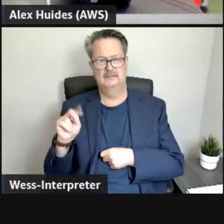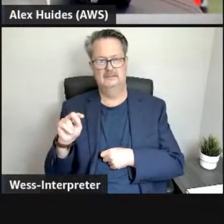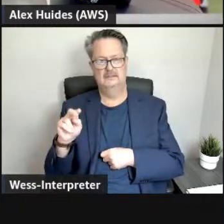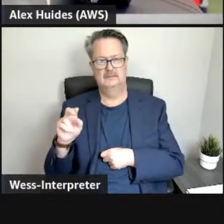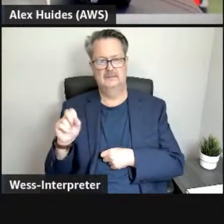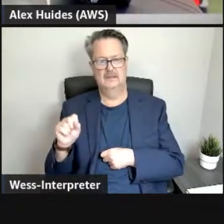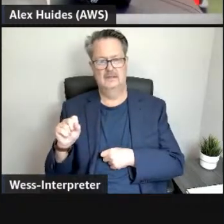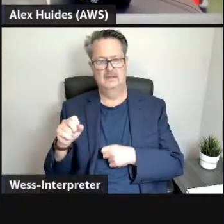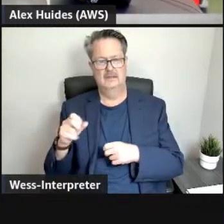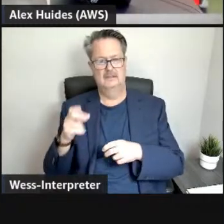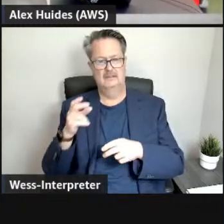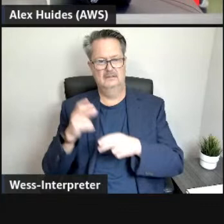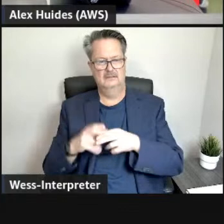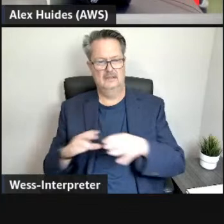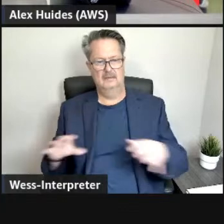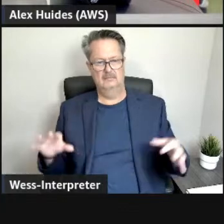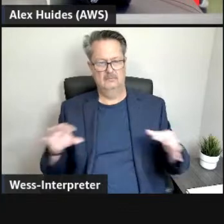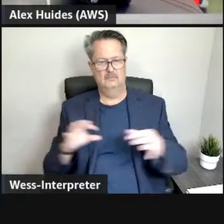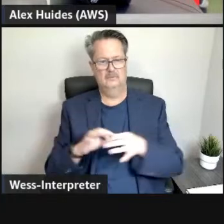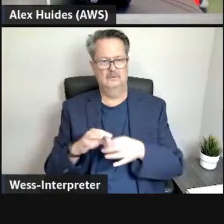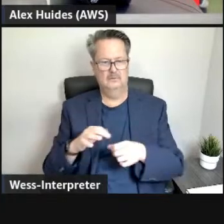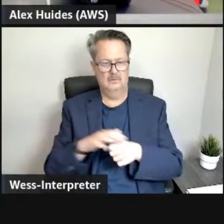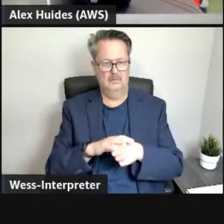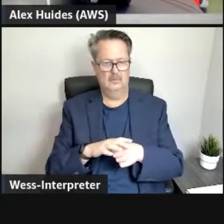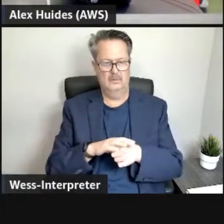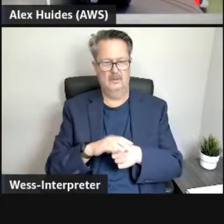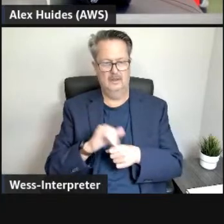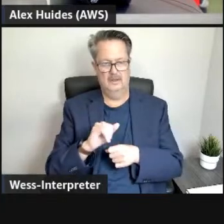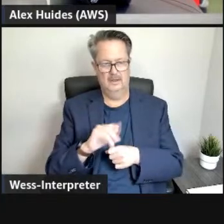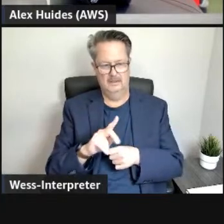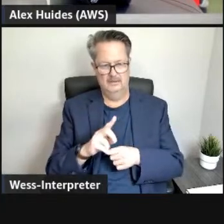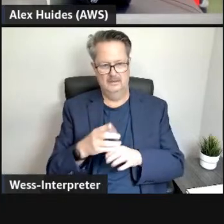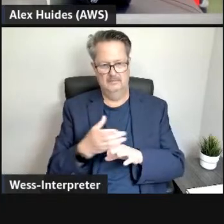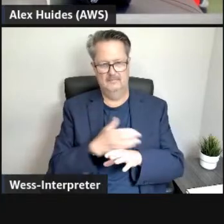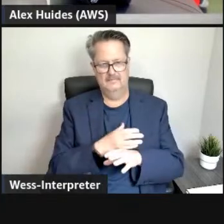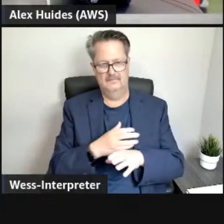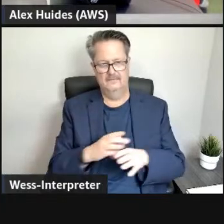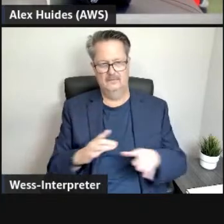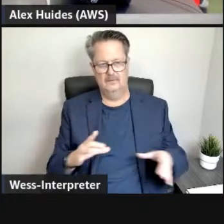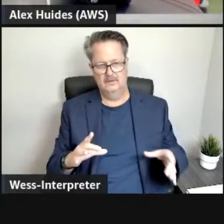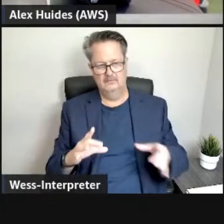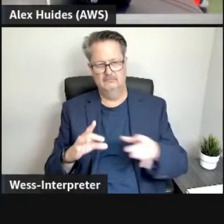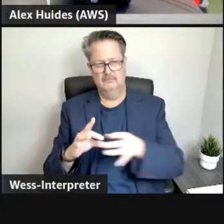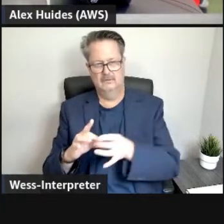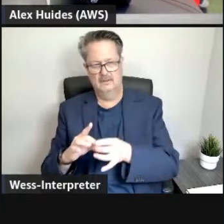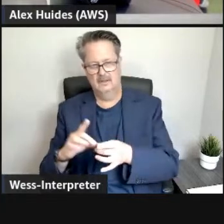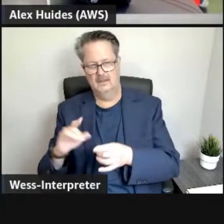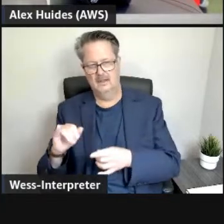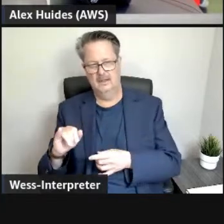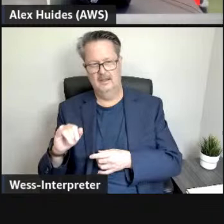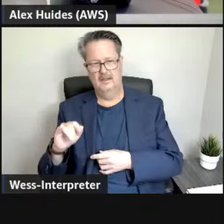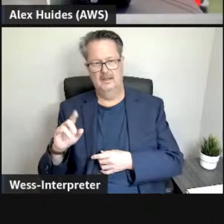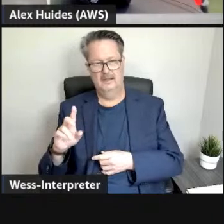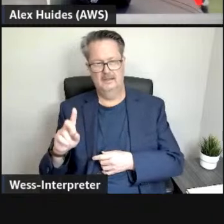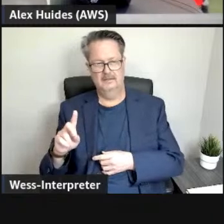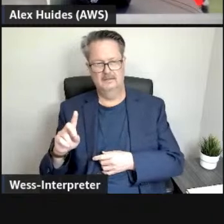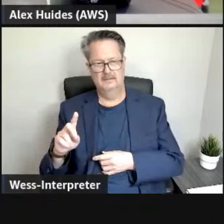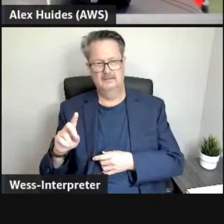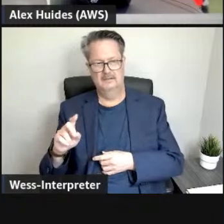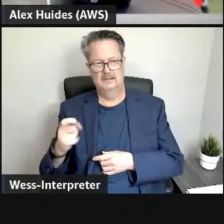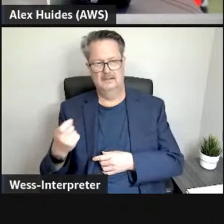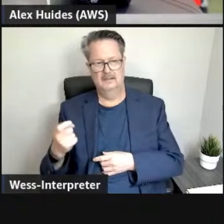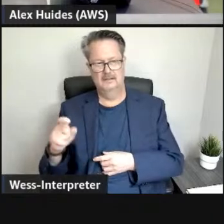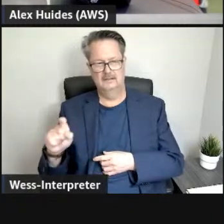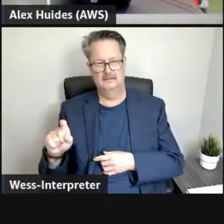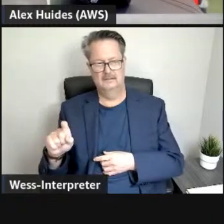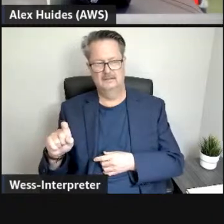resolves to a link local IPv4 address and IPv6 as well, which means that we can